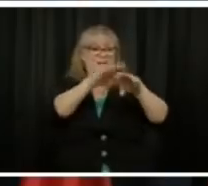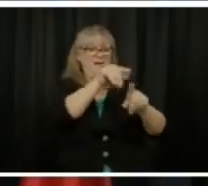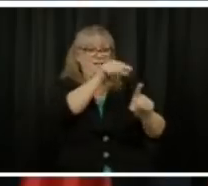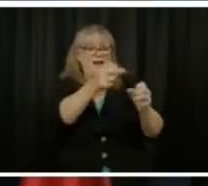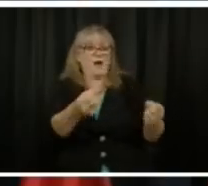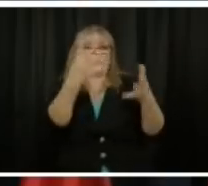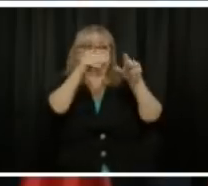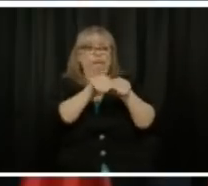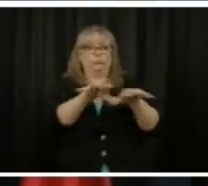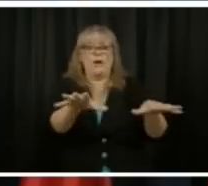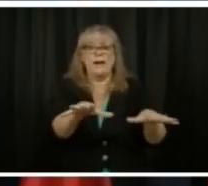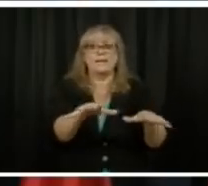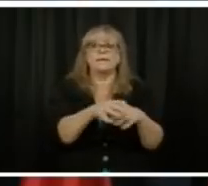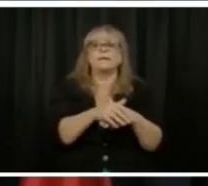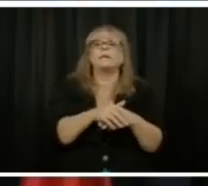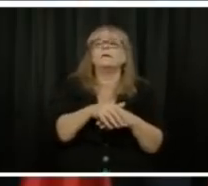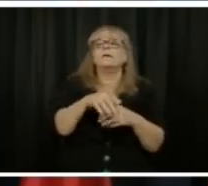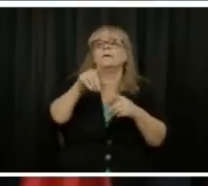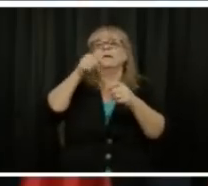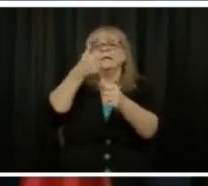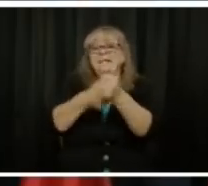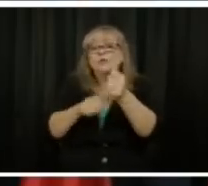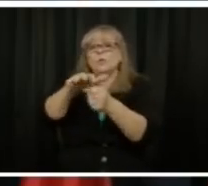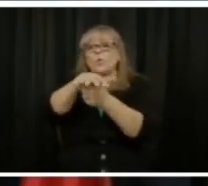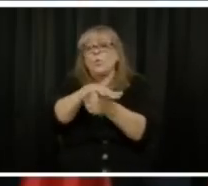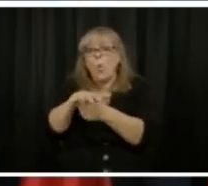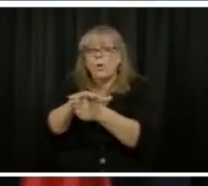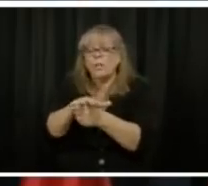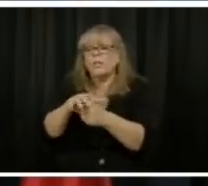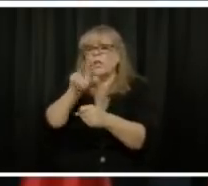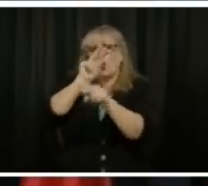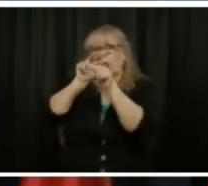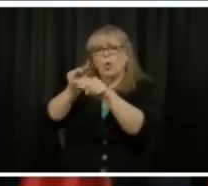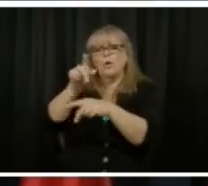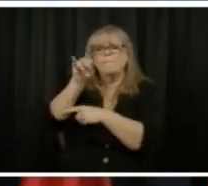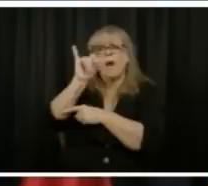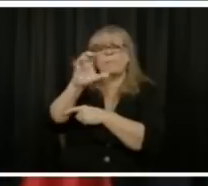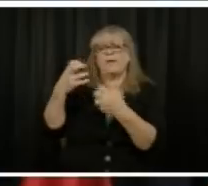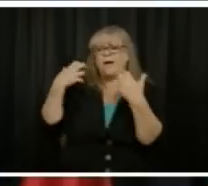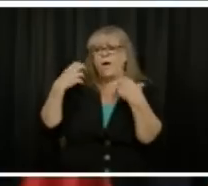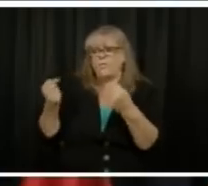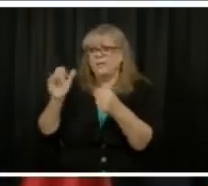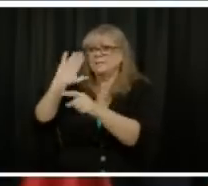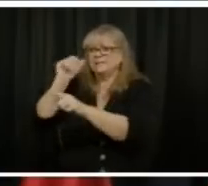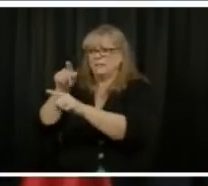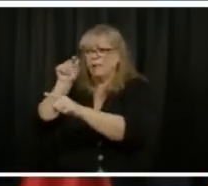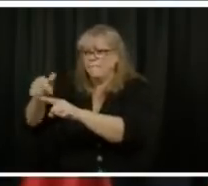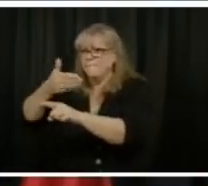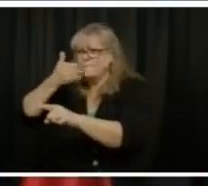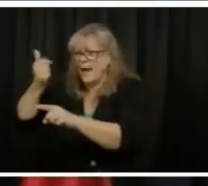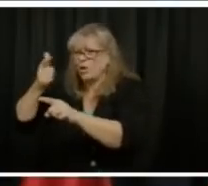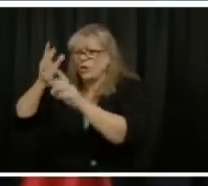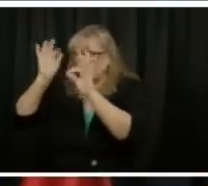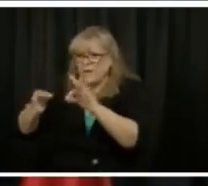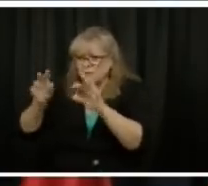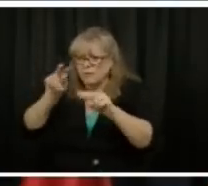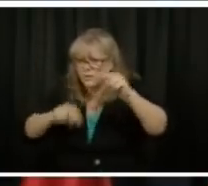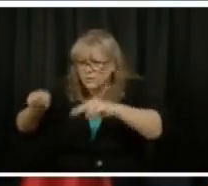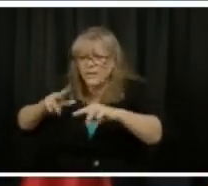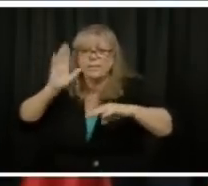communities far better than the state. And so we really want to engage them on really doing their best to contain it in those